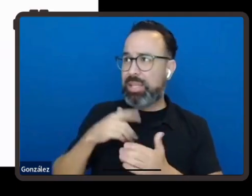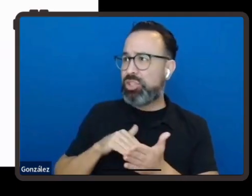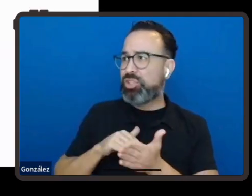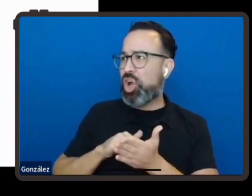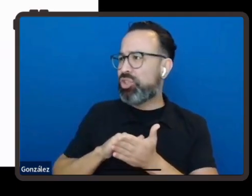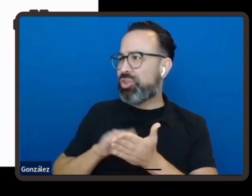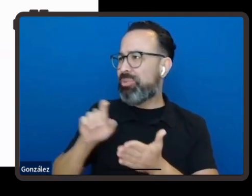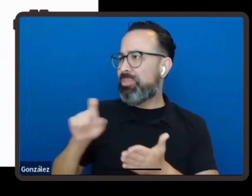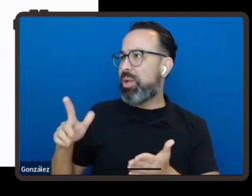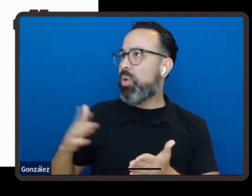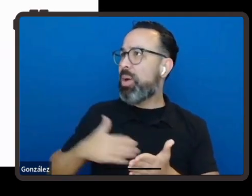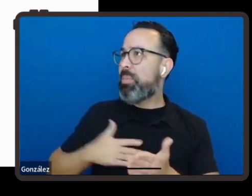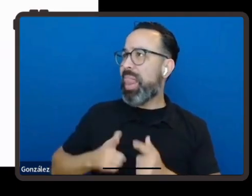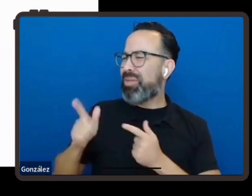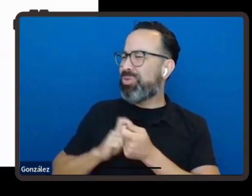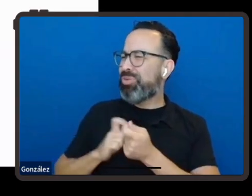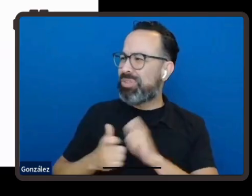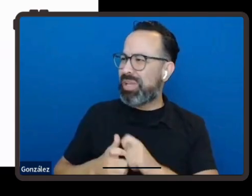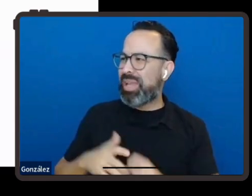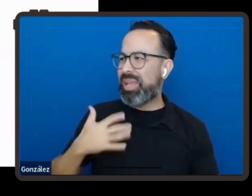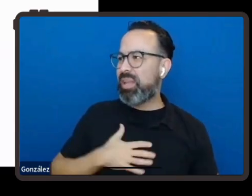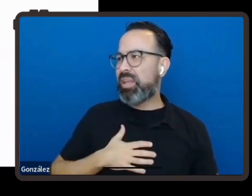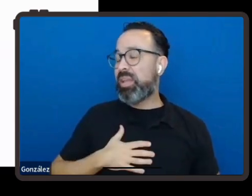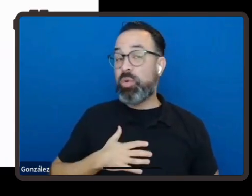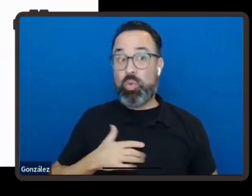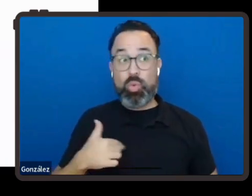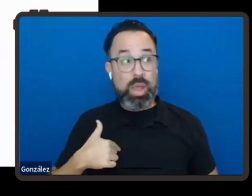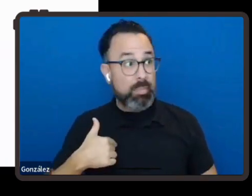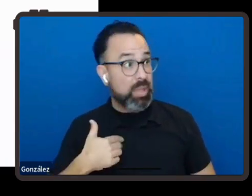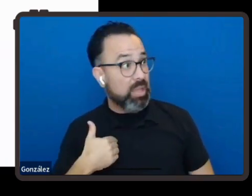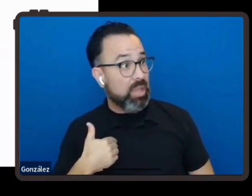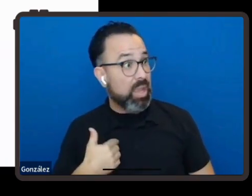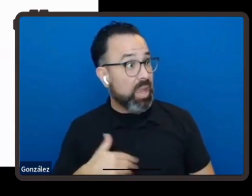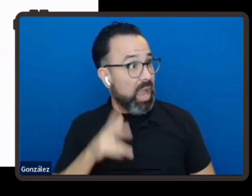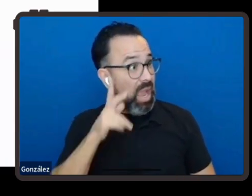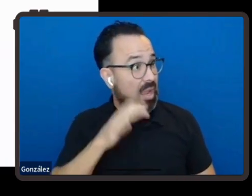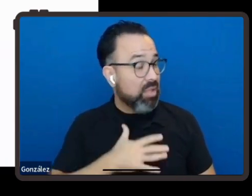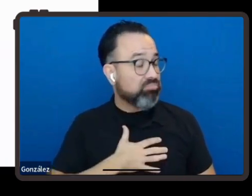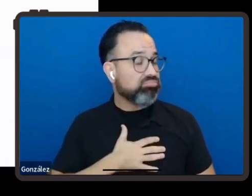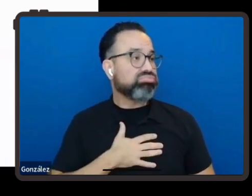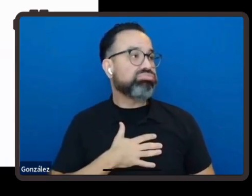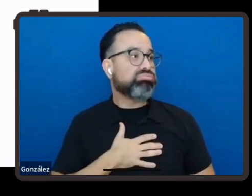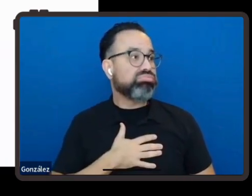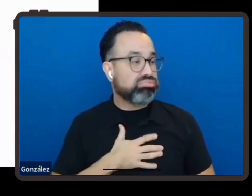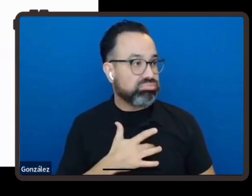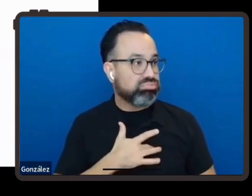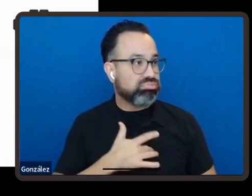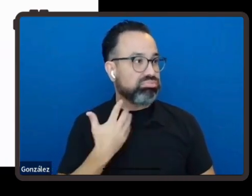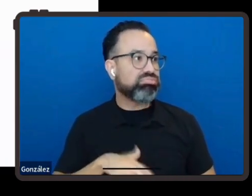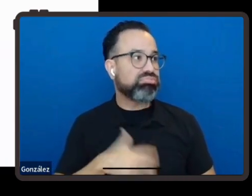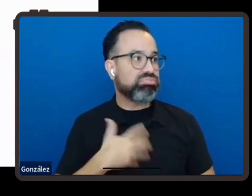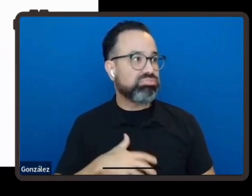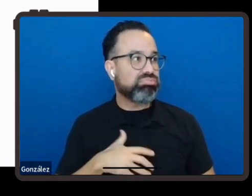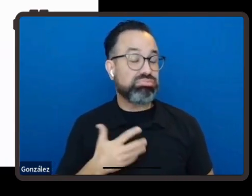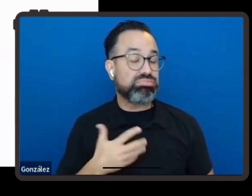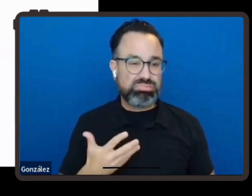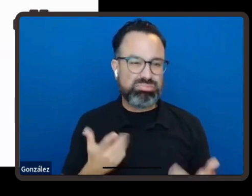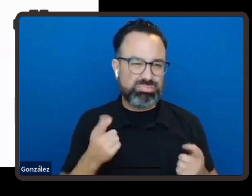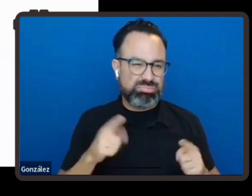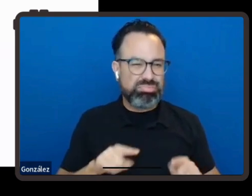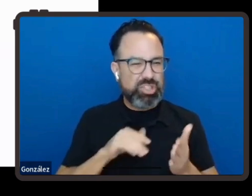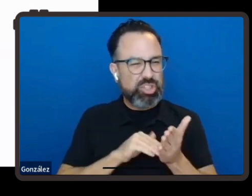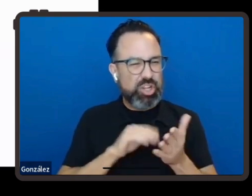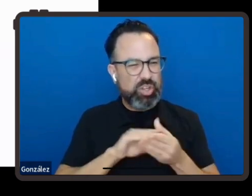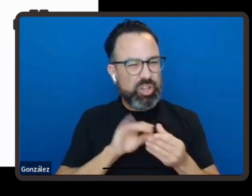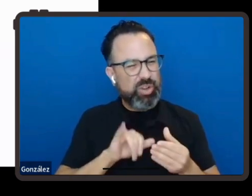And that's so lovely as a doctor to hear that. And he feels so much better during the day